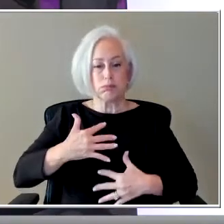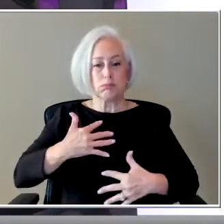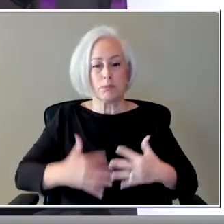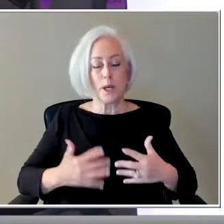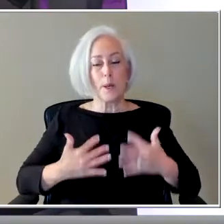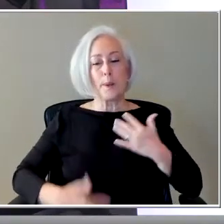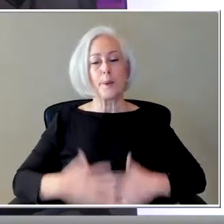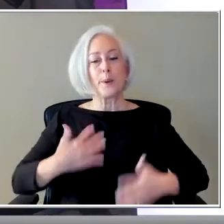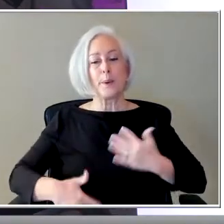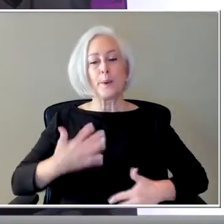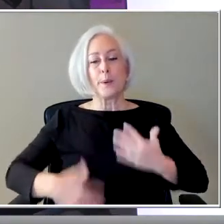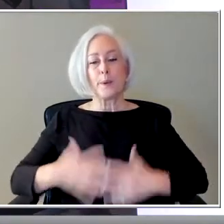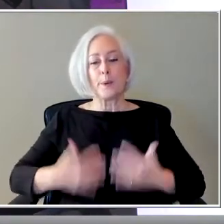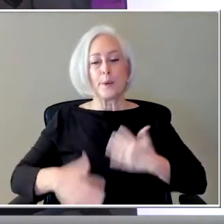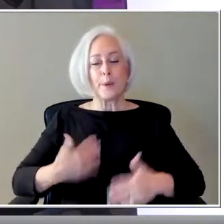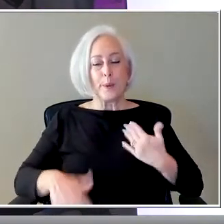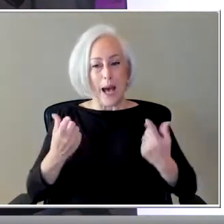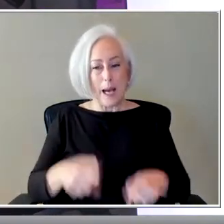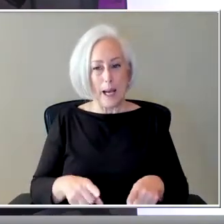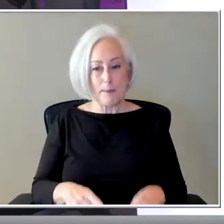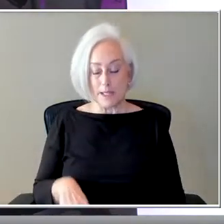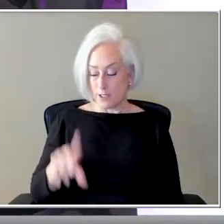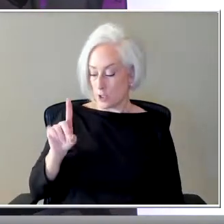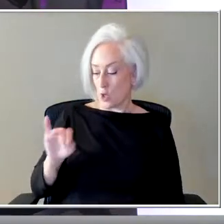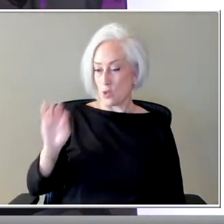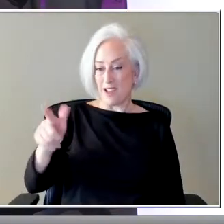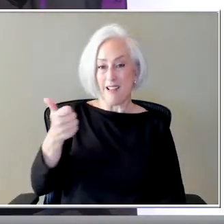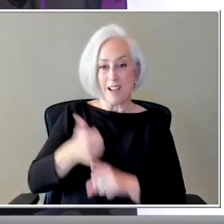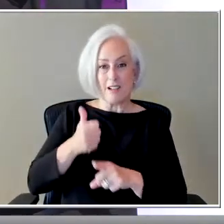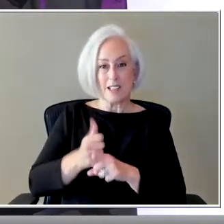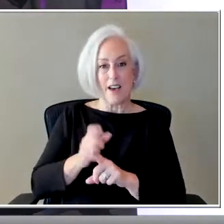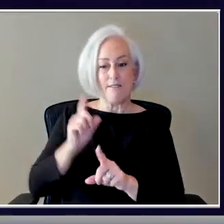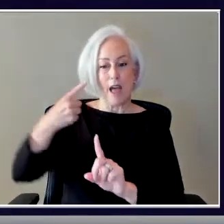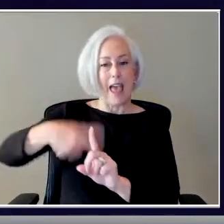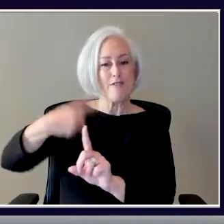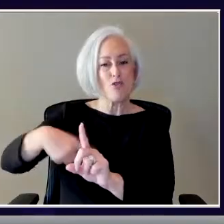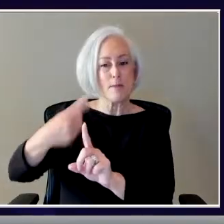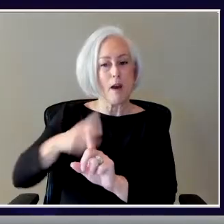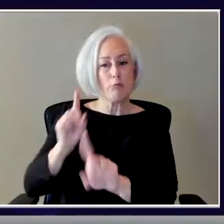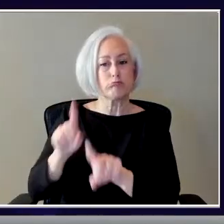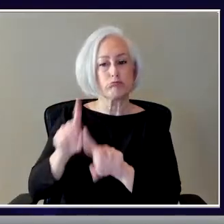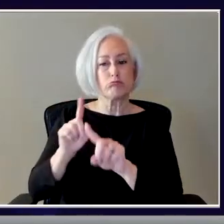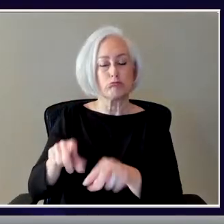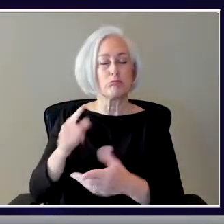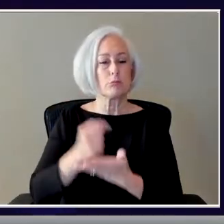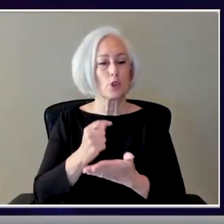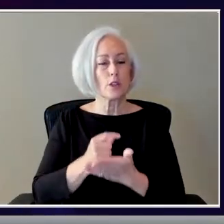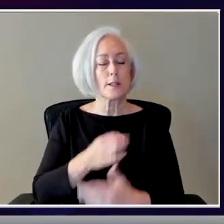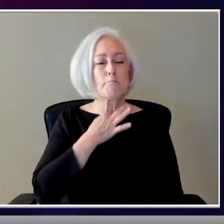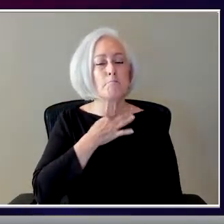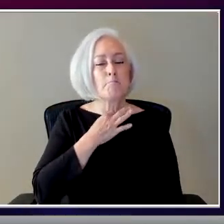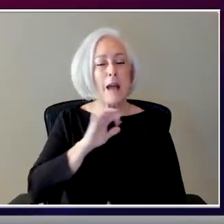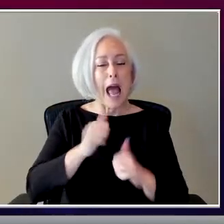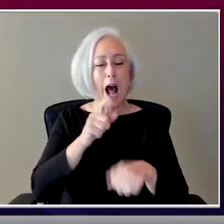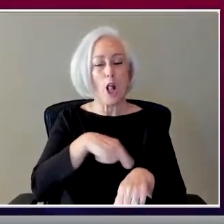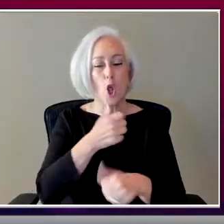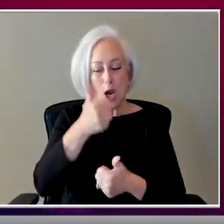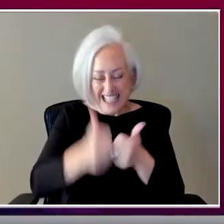every month for this treatment. Danielle, how long did each treatment last when you came in for